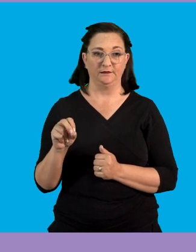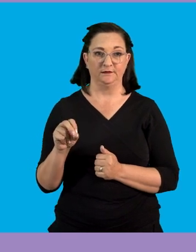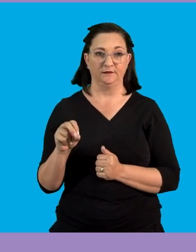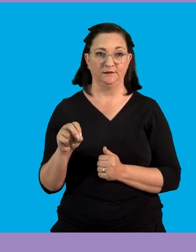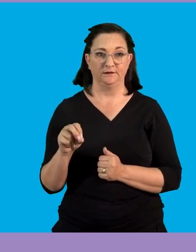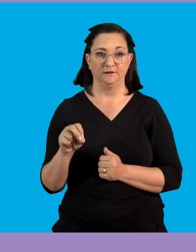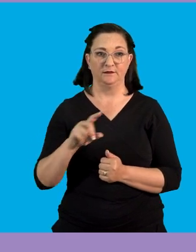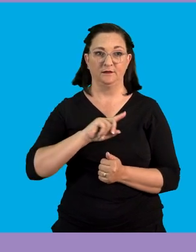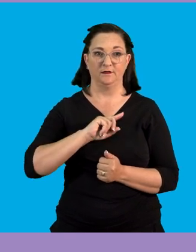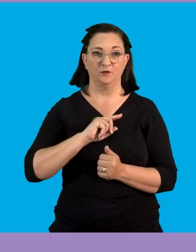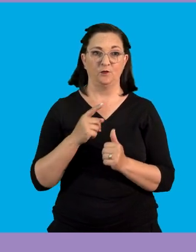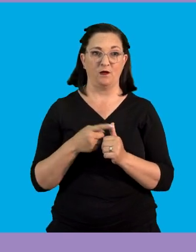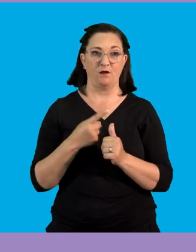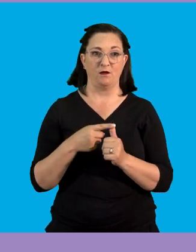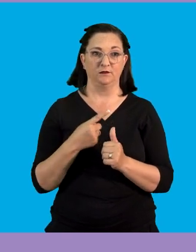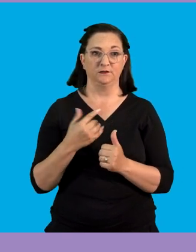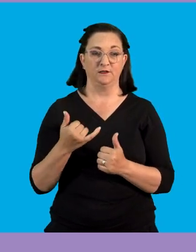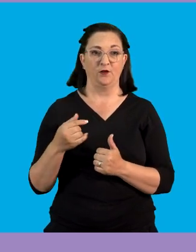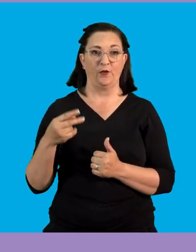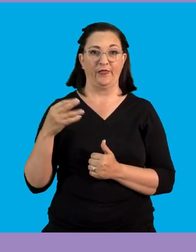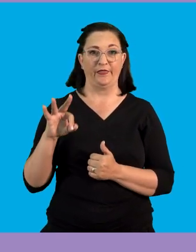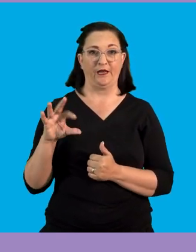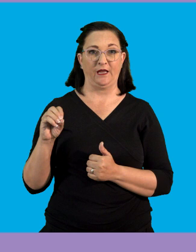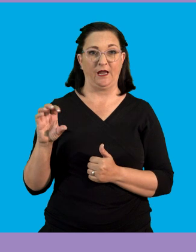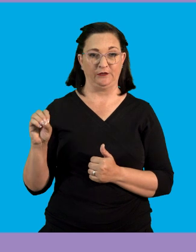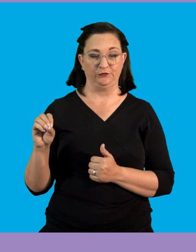180, and that would be 300 degrees.